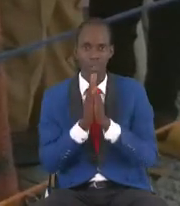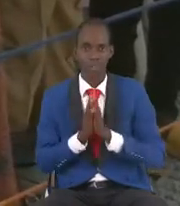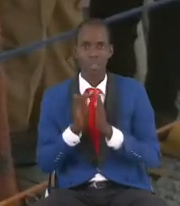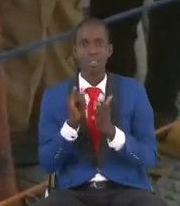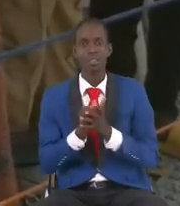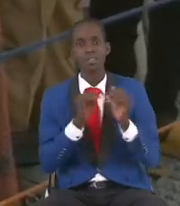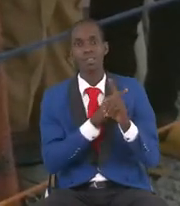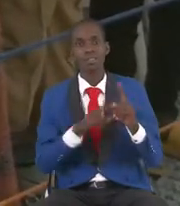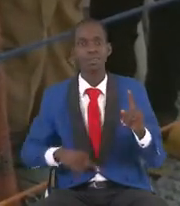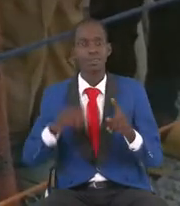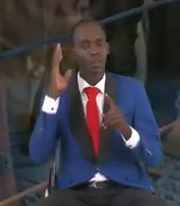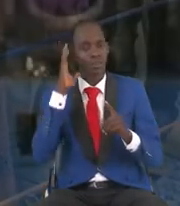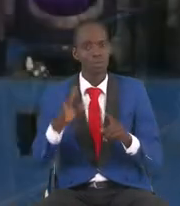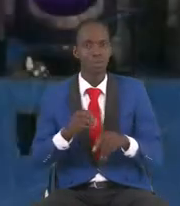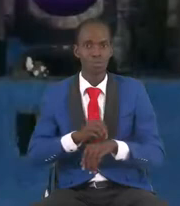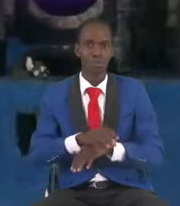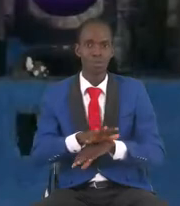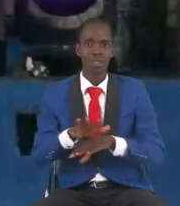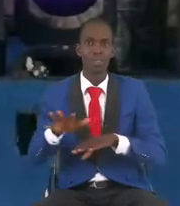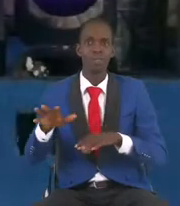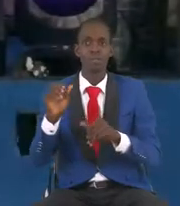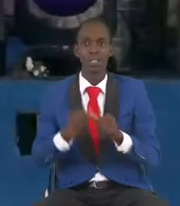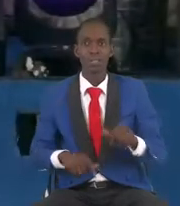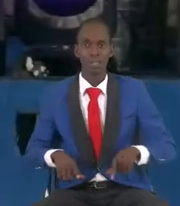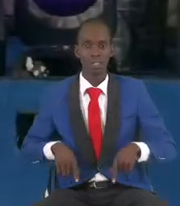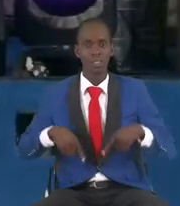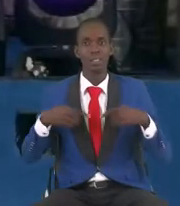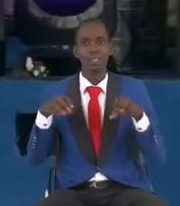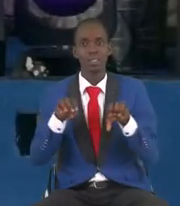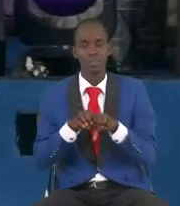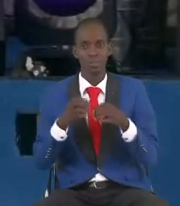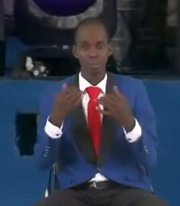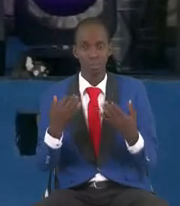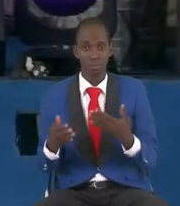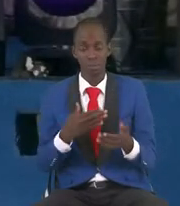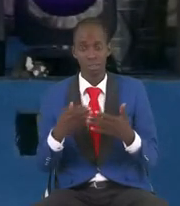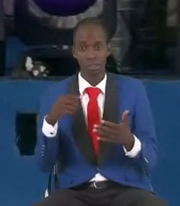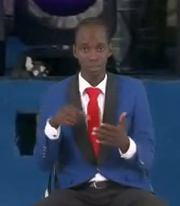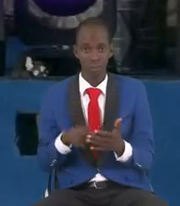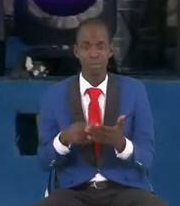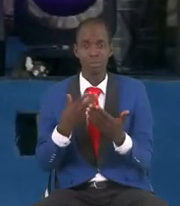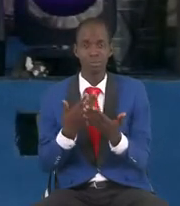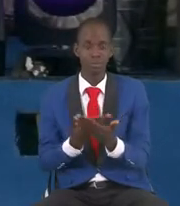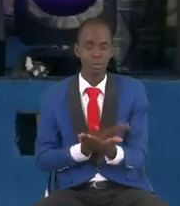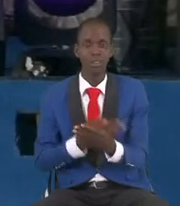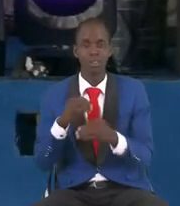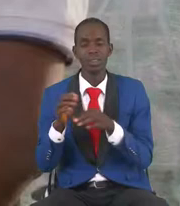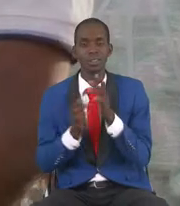will impart every life, even this morning, in Jesus'